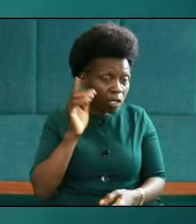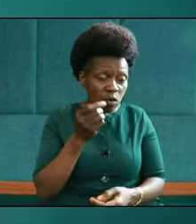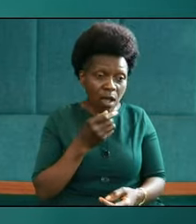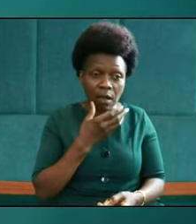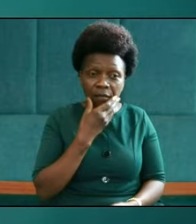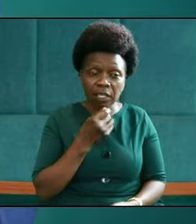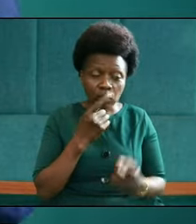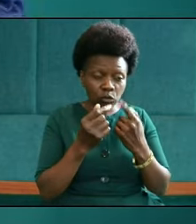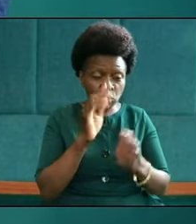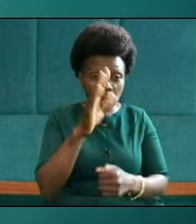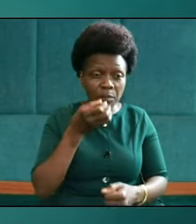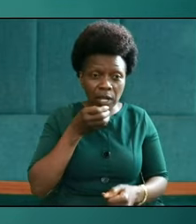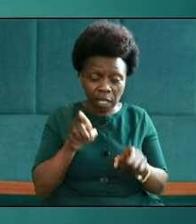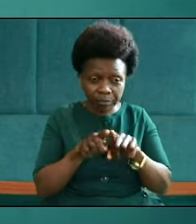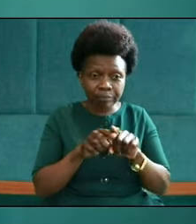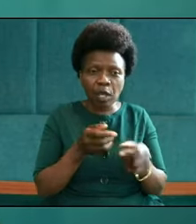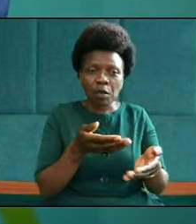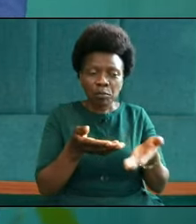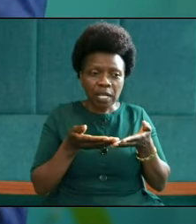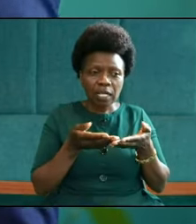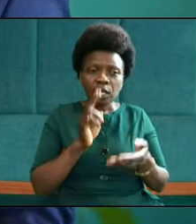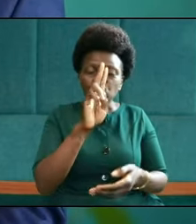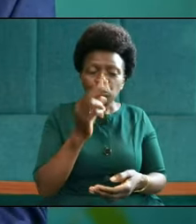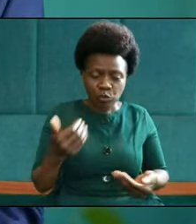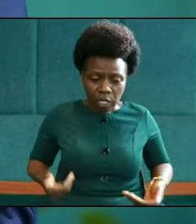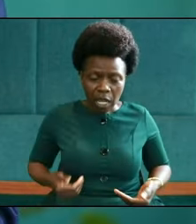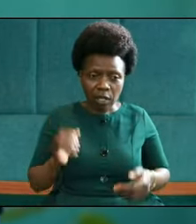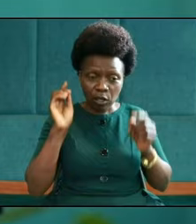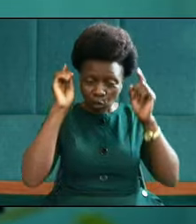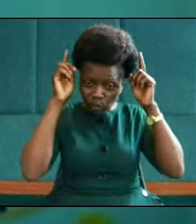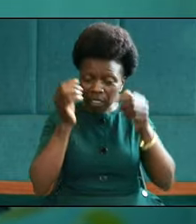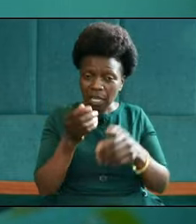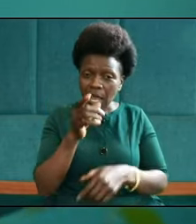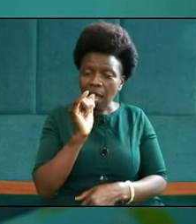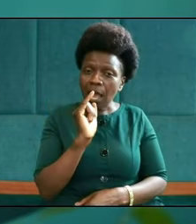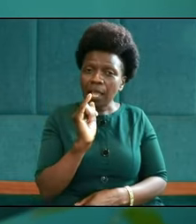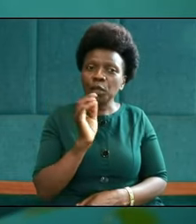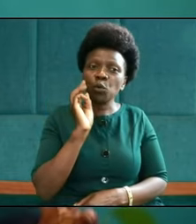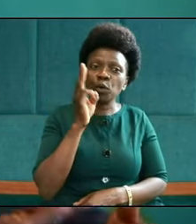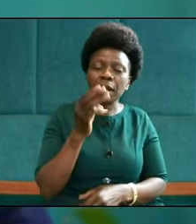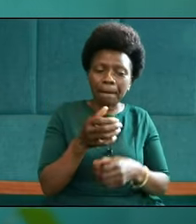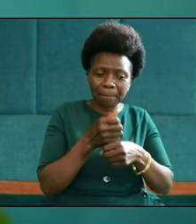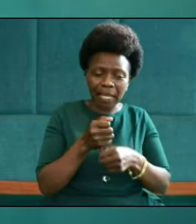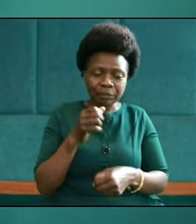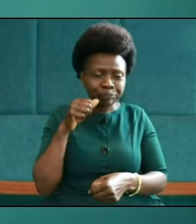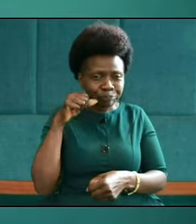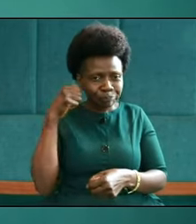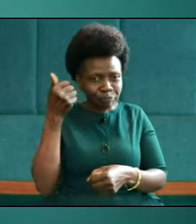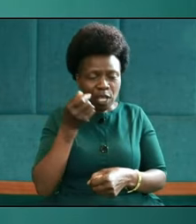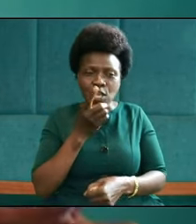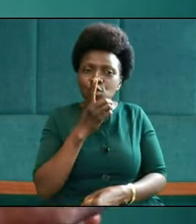brother. Bring two young goats. I will make a nice